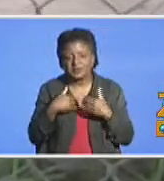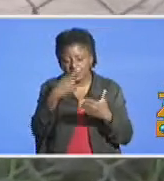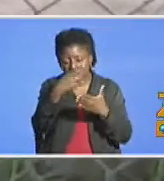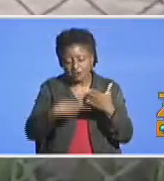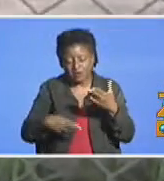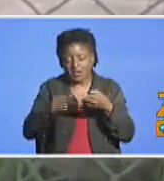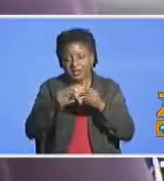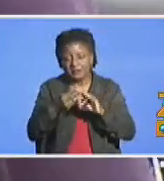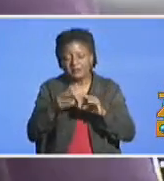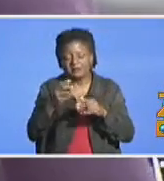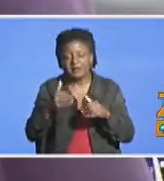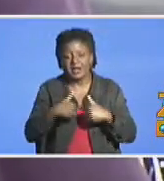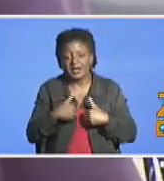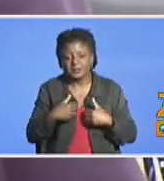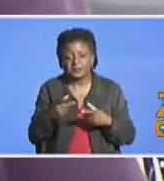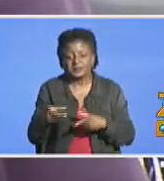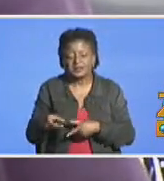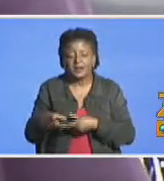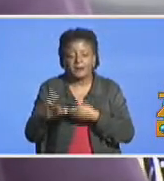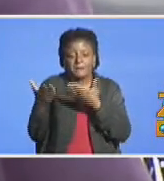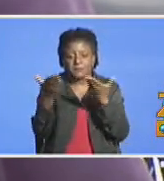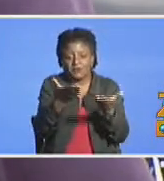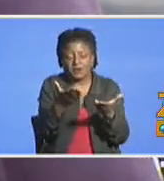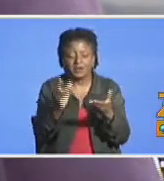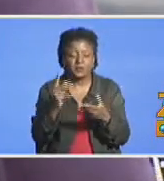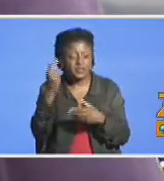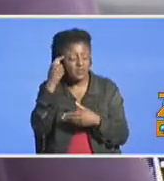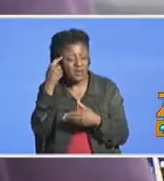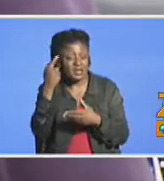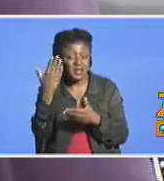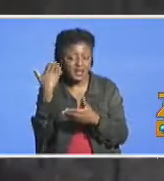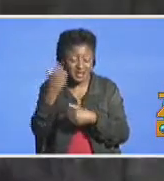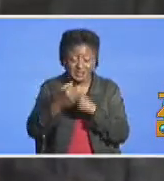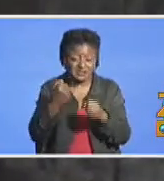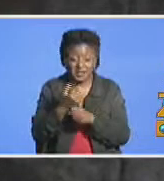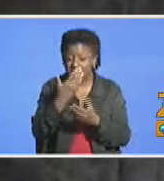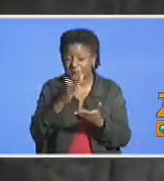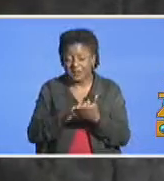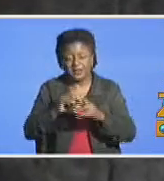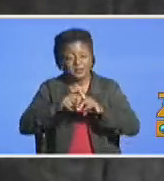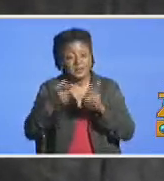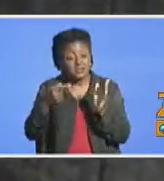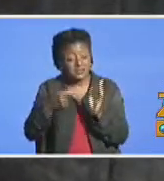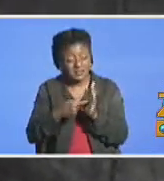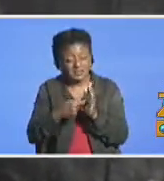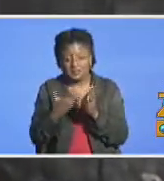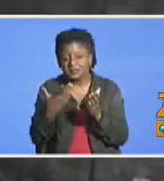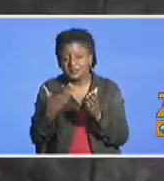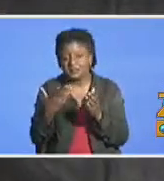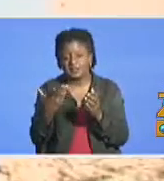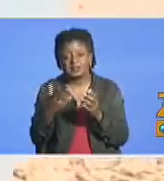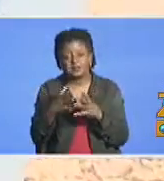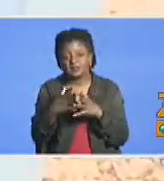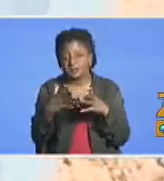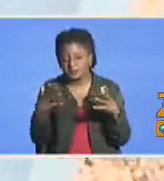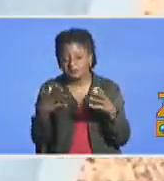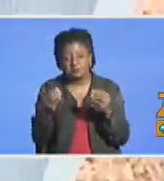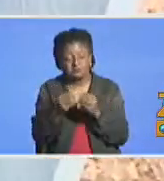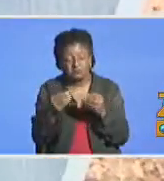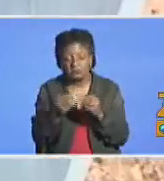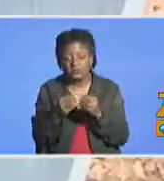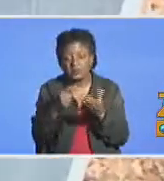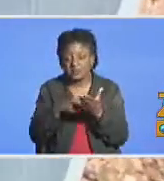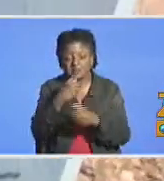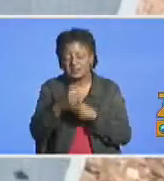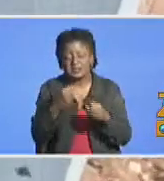being surrendered. We thought last year was bad, but this is really a bumper year. And pet adoptions at an all-time low, officials